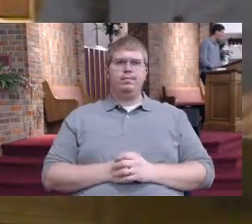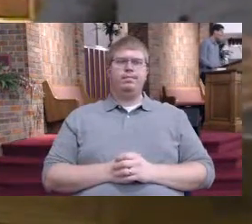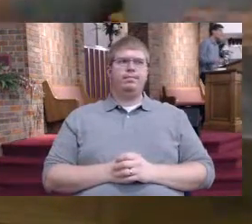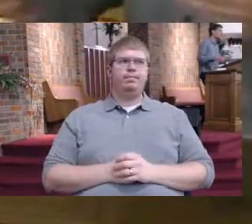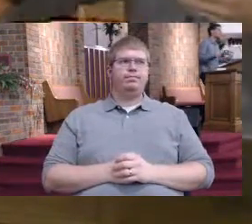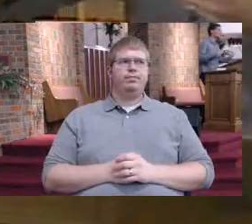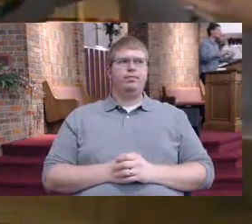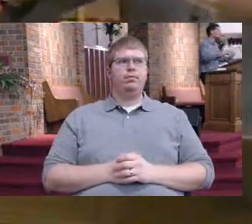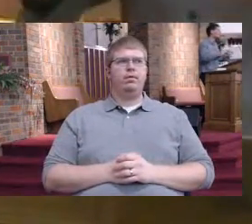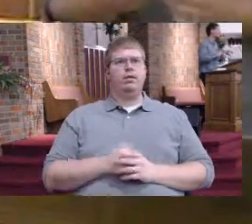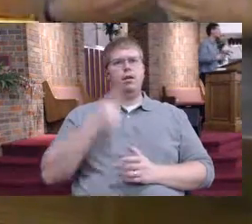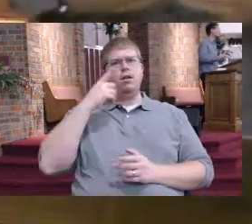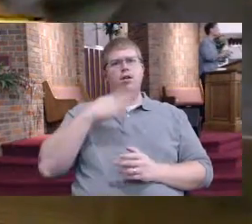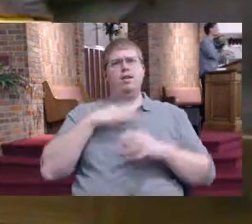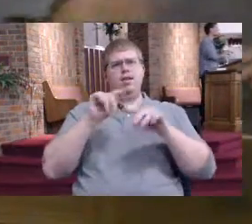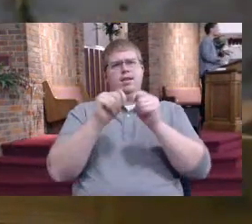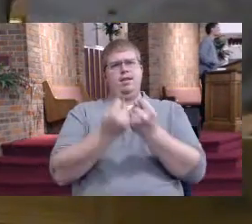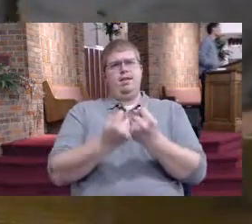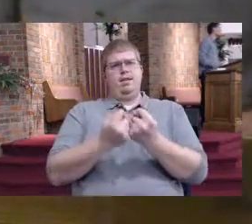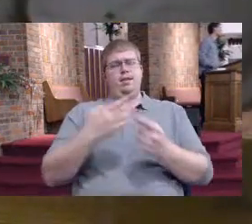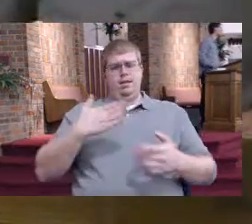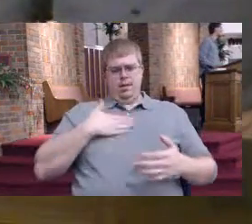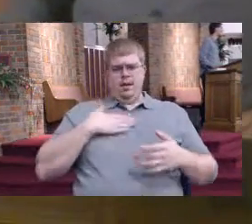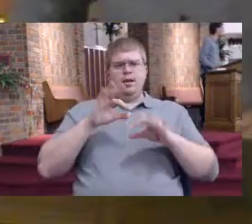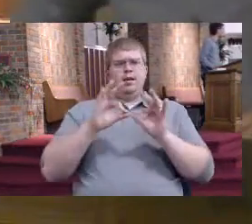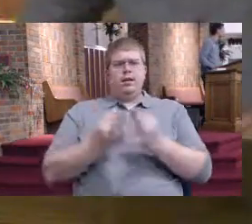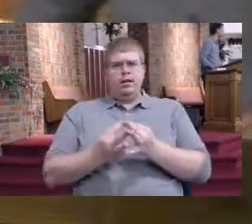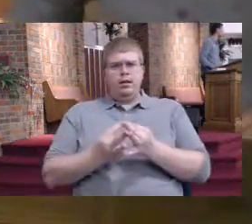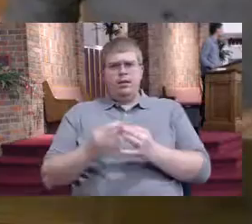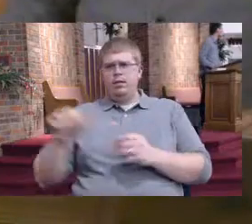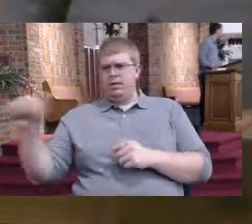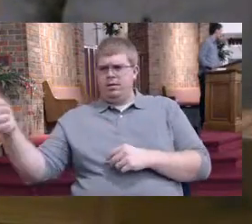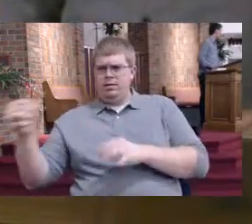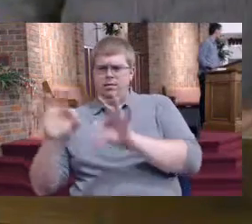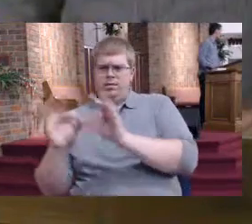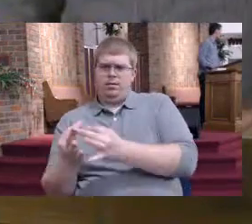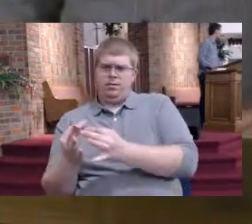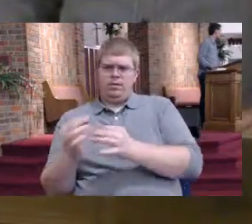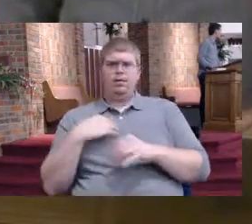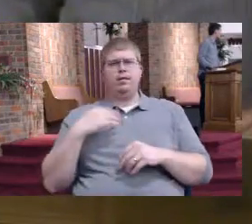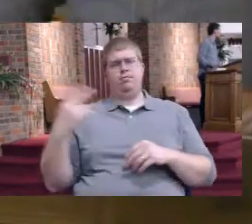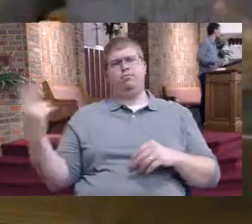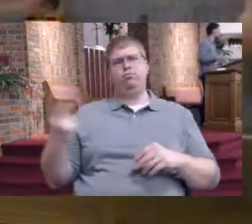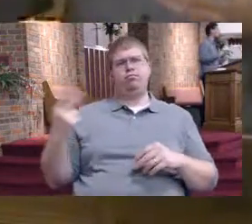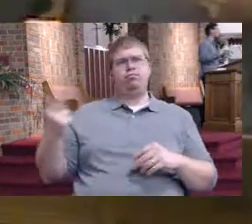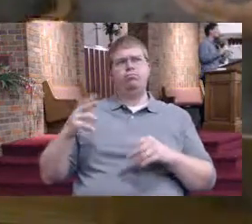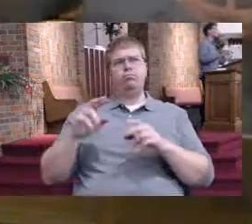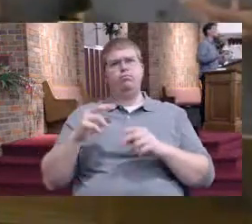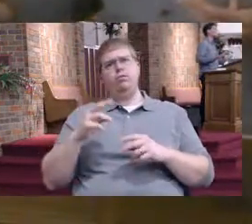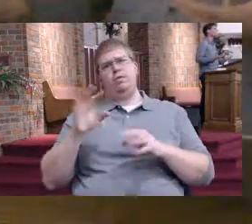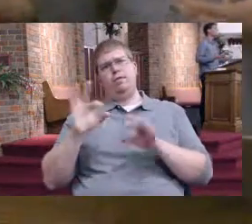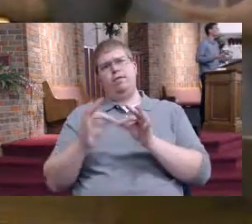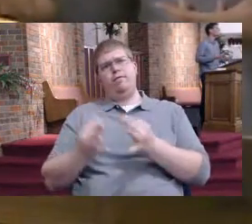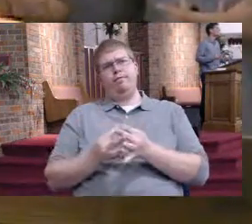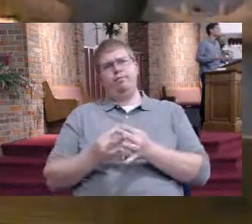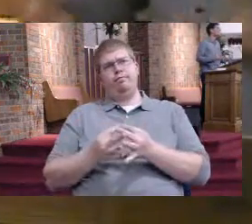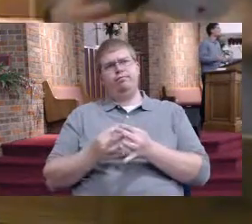As far as our team, it's our family and one other family. We're a two-family team. And in short, our goals are